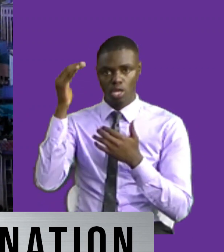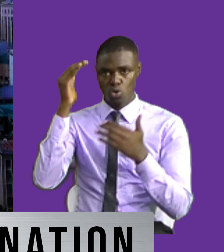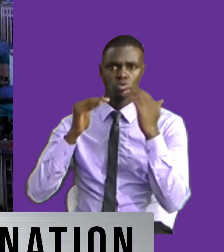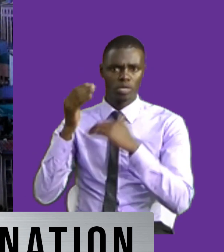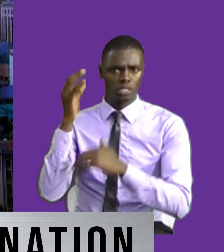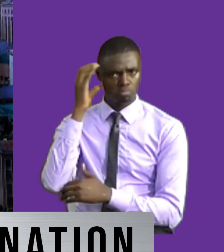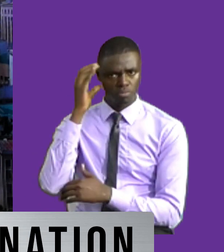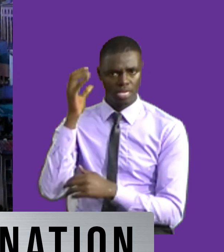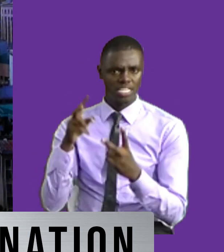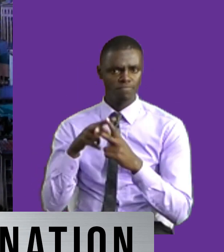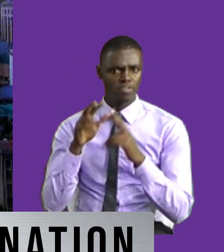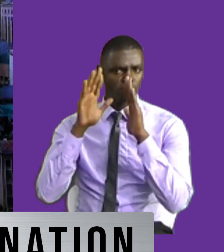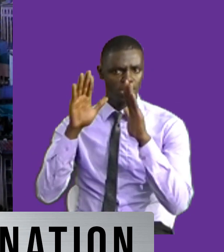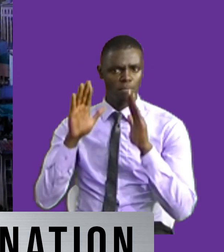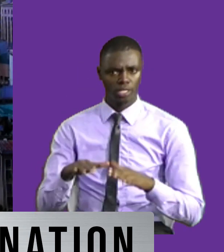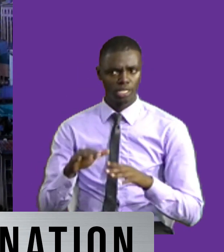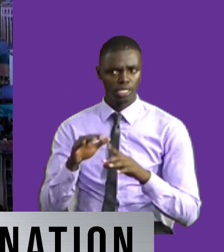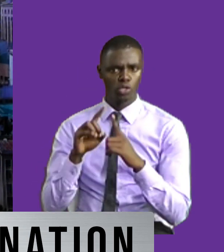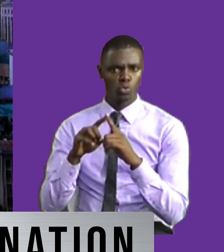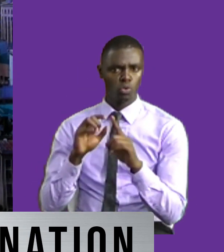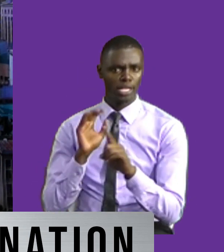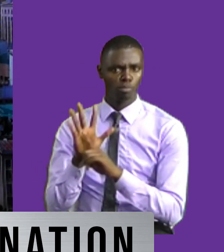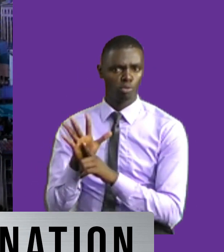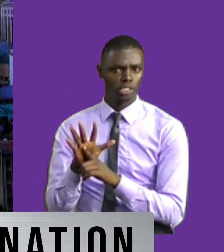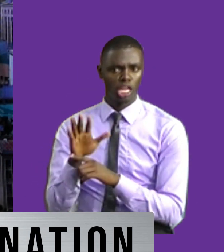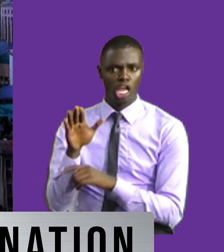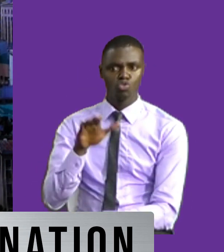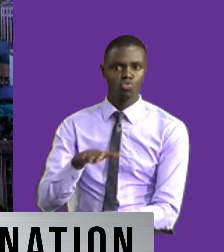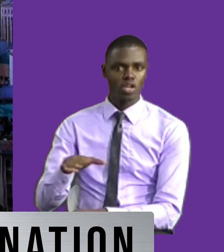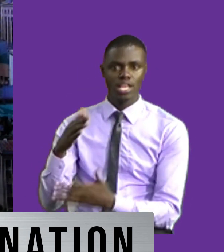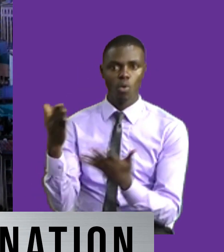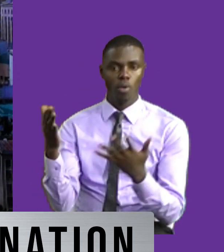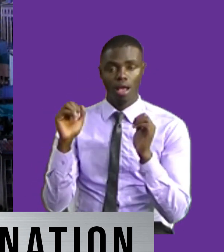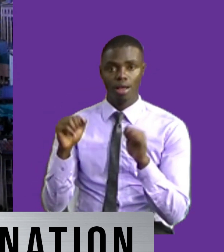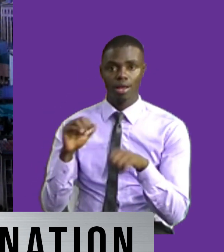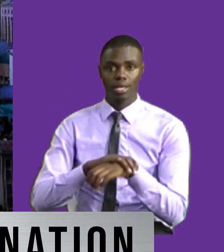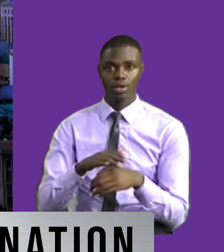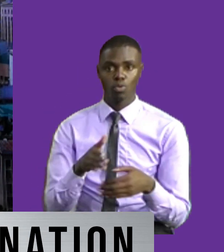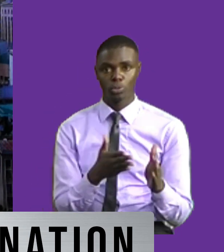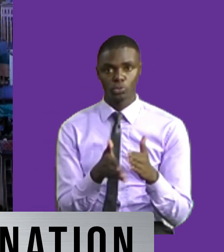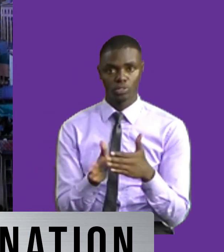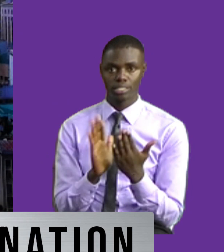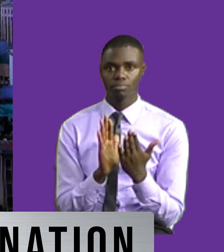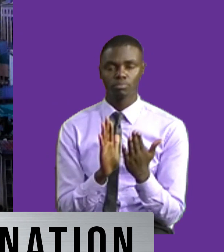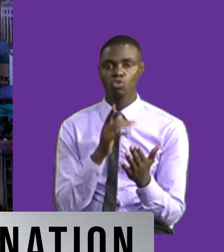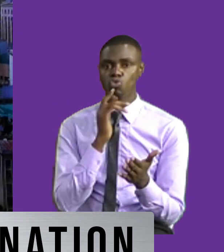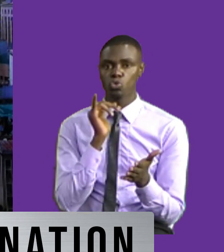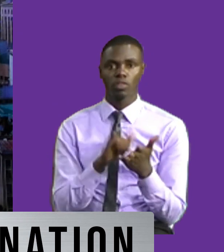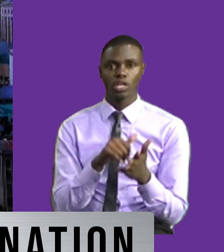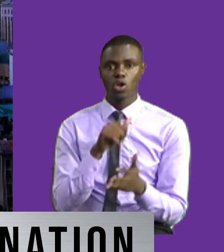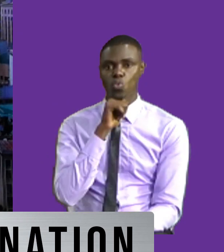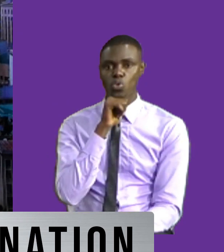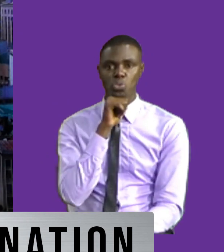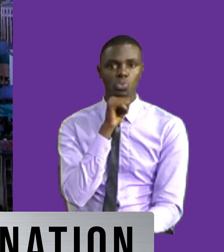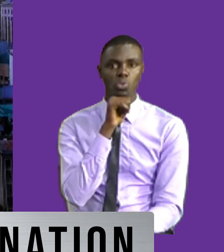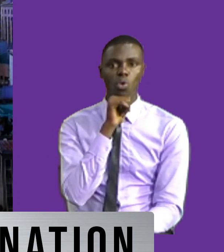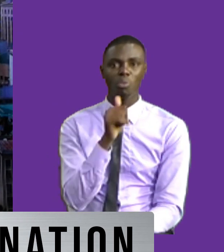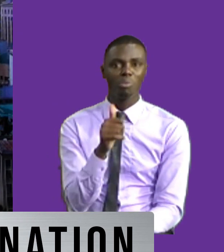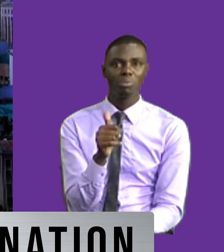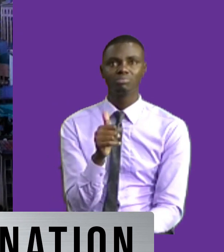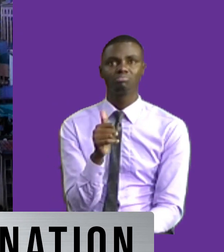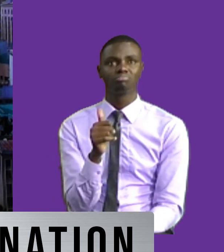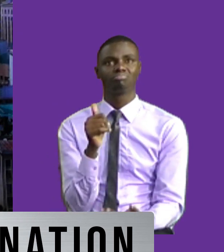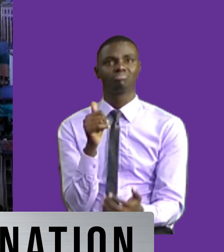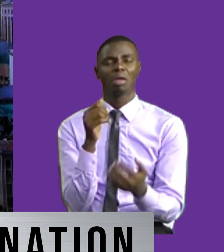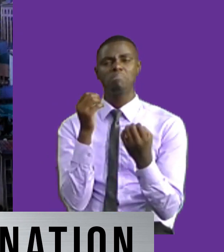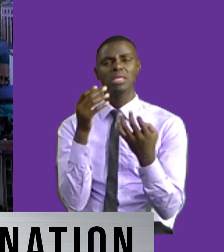is important for them to be exposed to areas where they can get opportunities, so that we do not churn out a